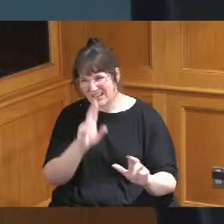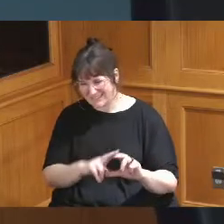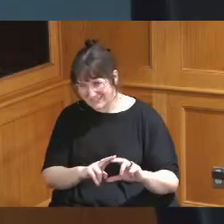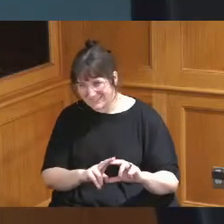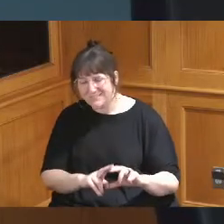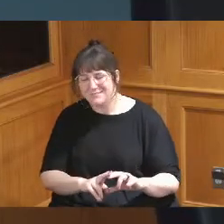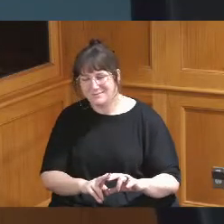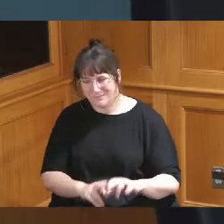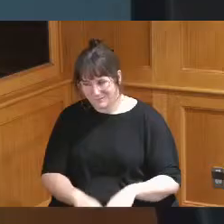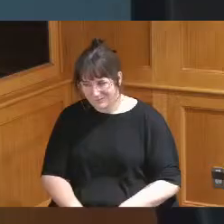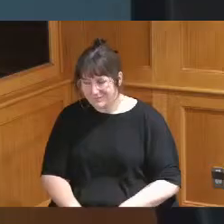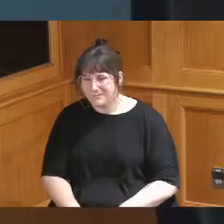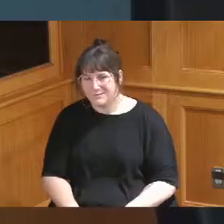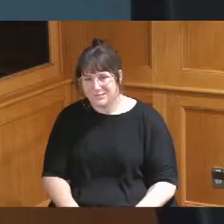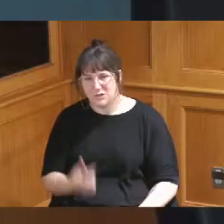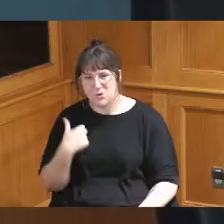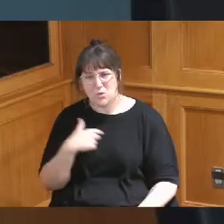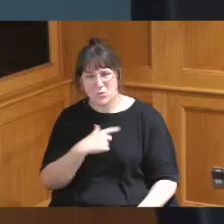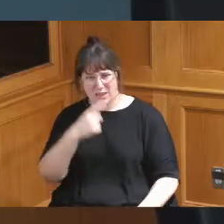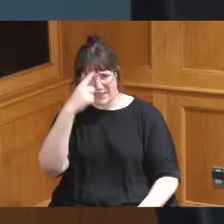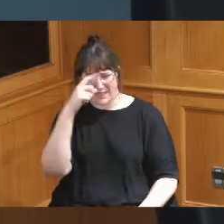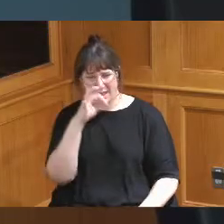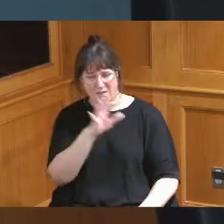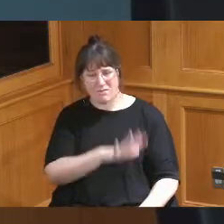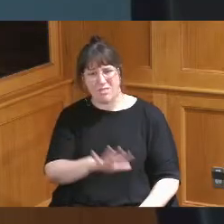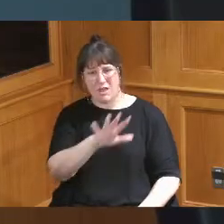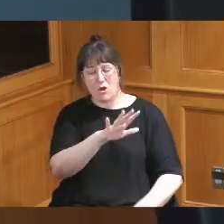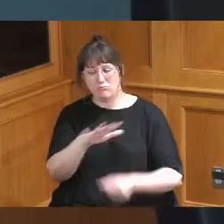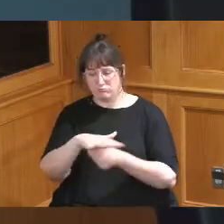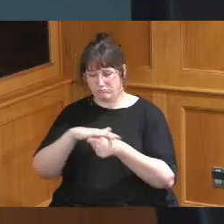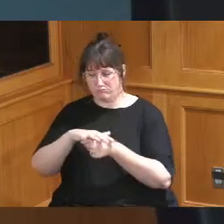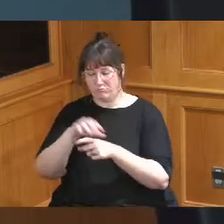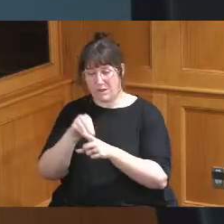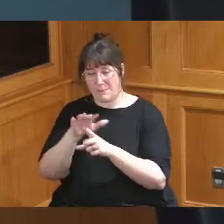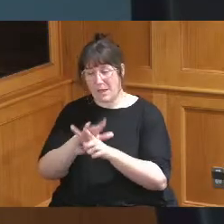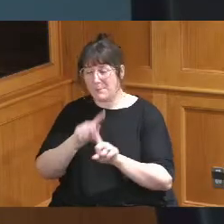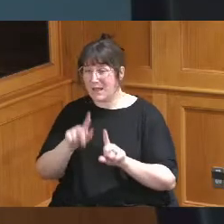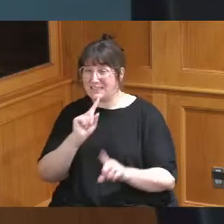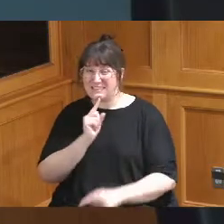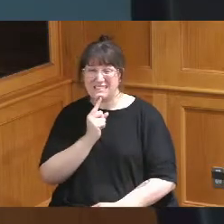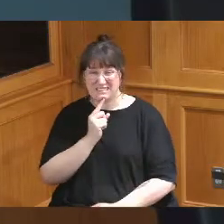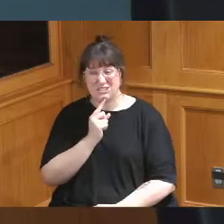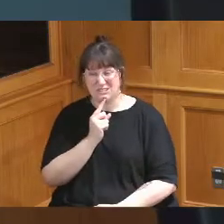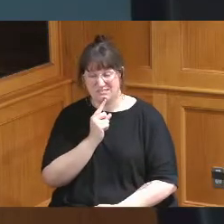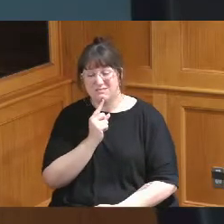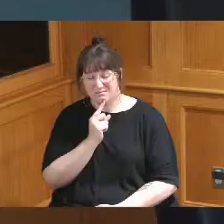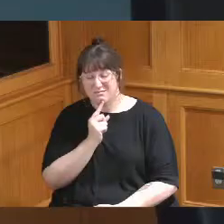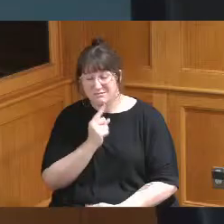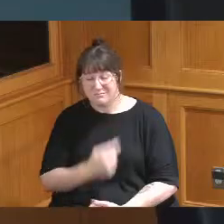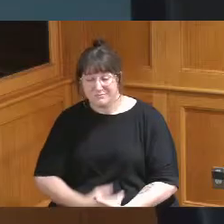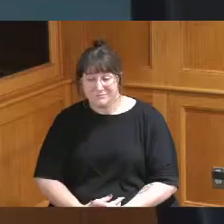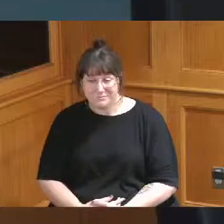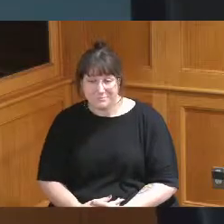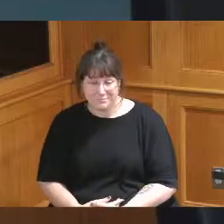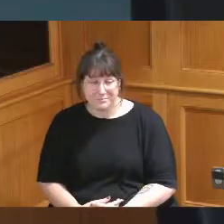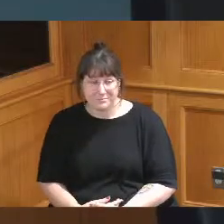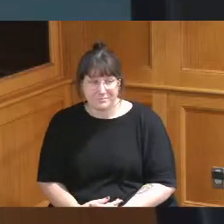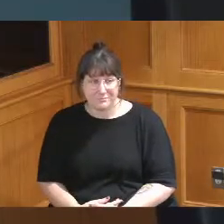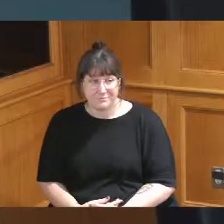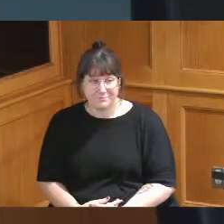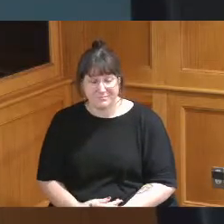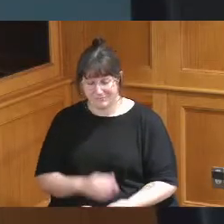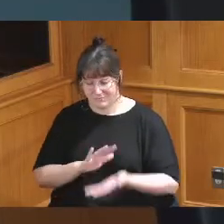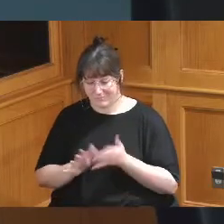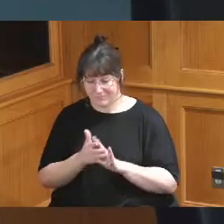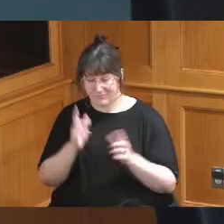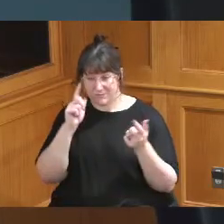I don't think we always think about Findlay Market by way of their regional impact, but it is significant. So I was glad to do that. That's all